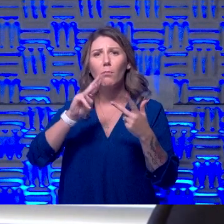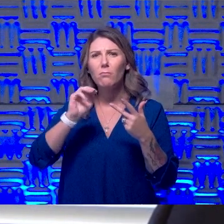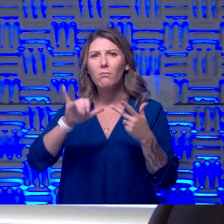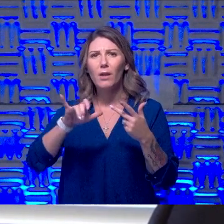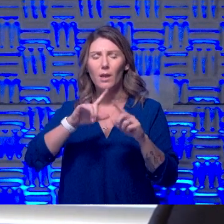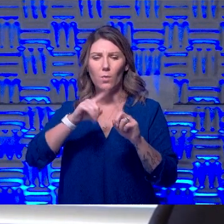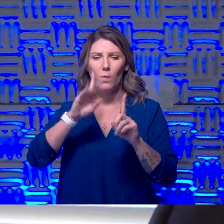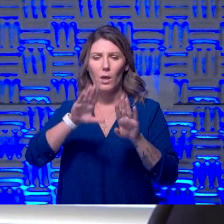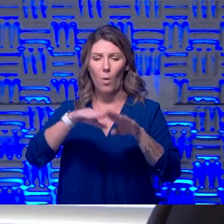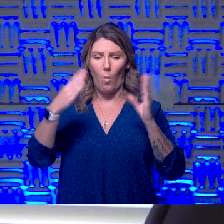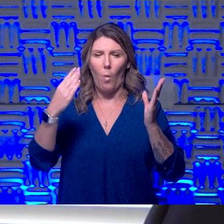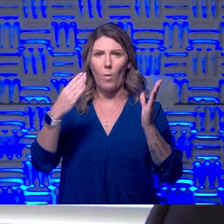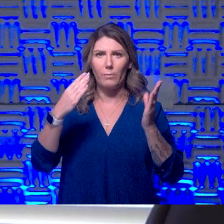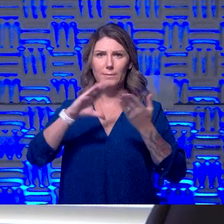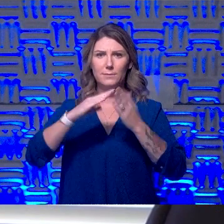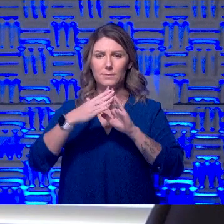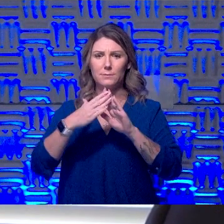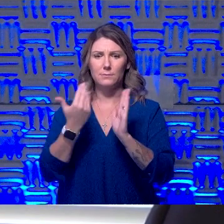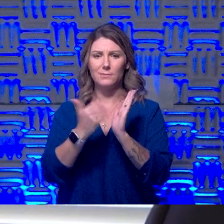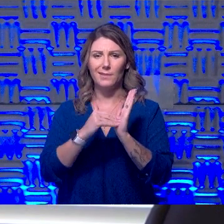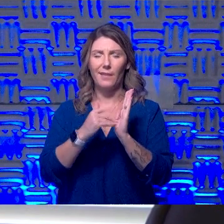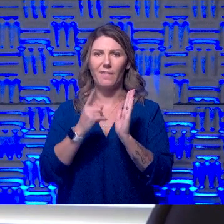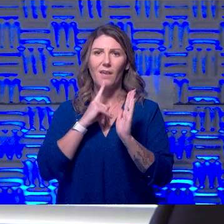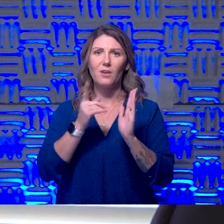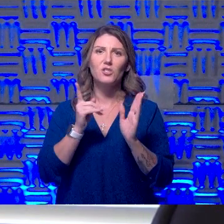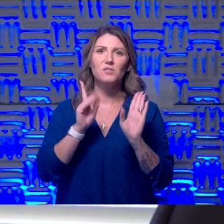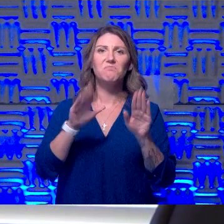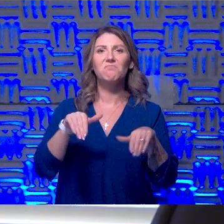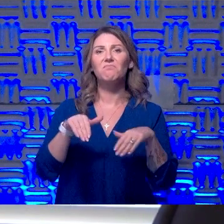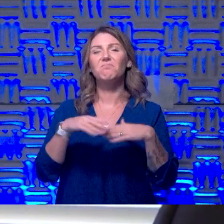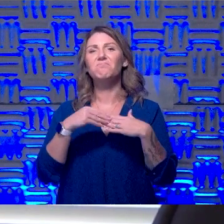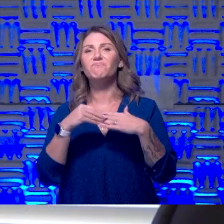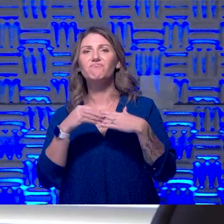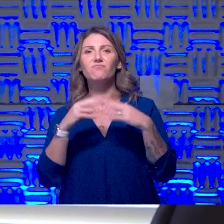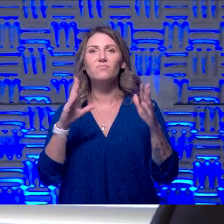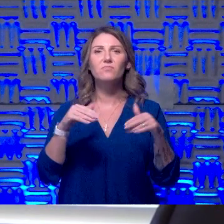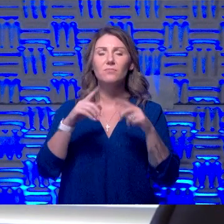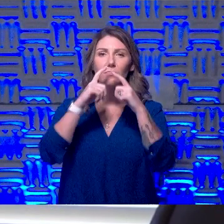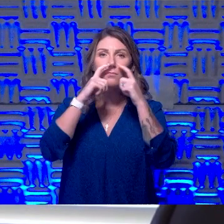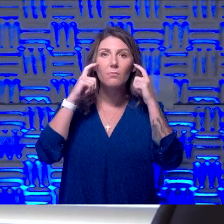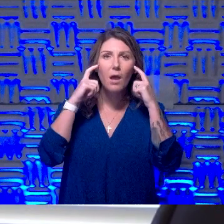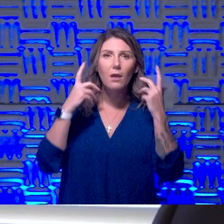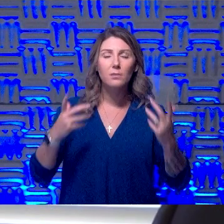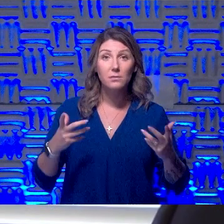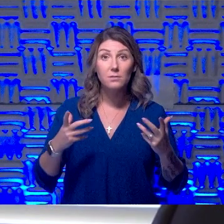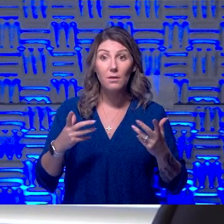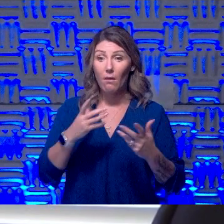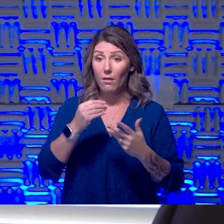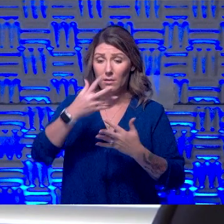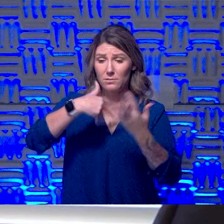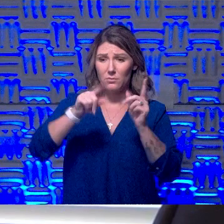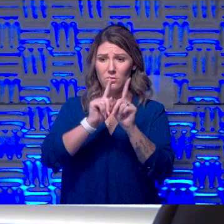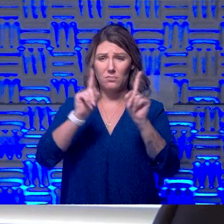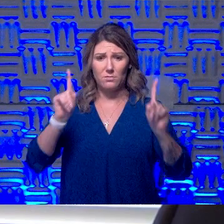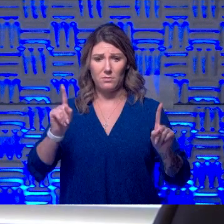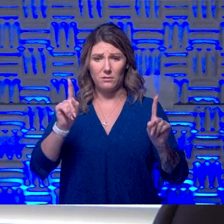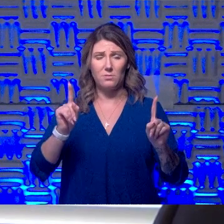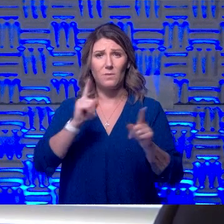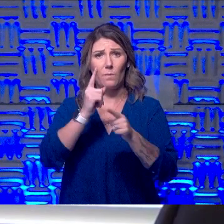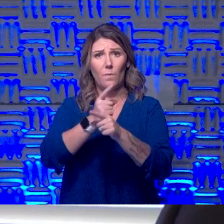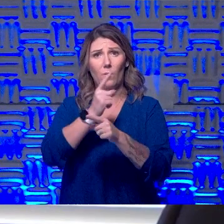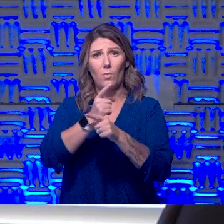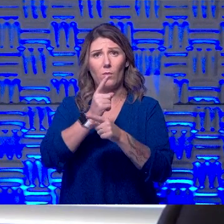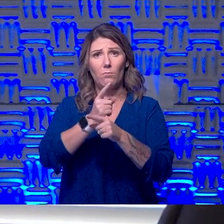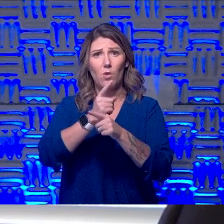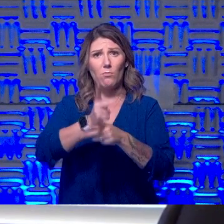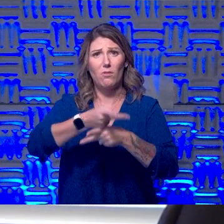kind of relaxed a little bit. So as you all said earlier, the mask wearing, the social distancing, taking those appropriate